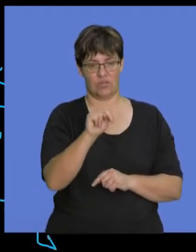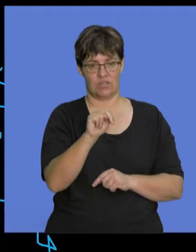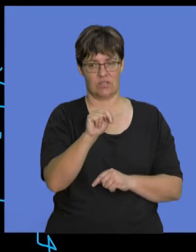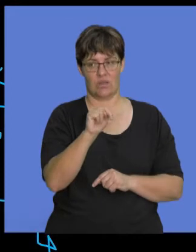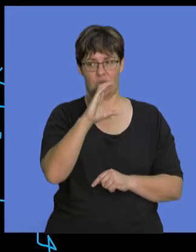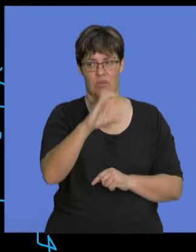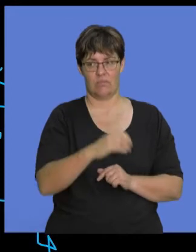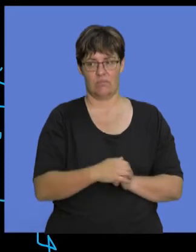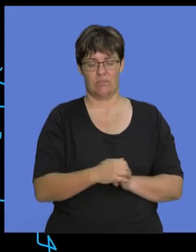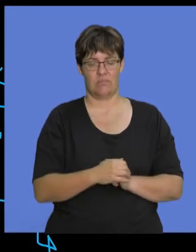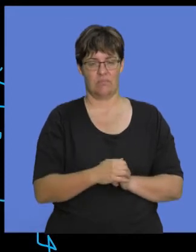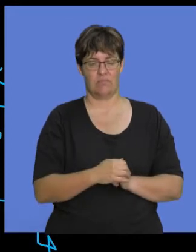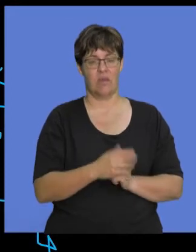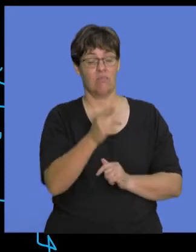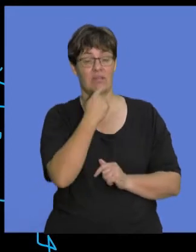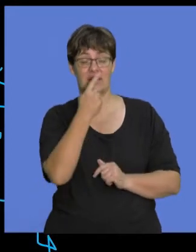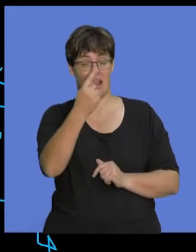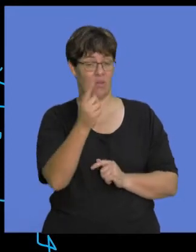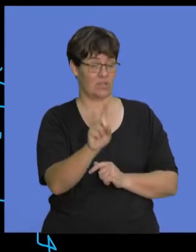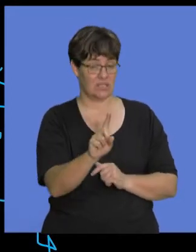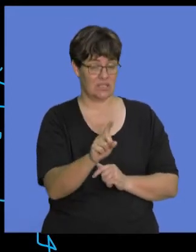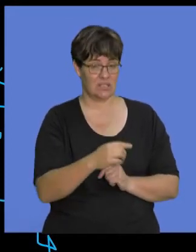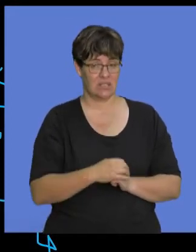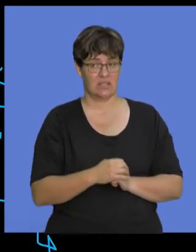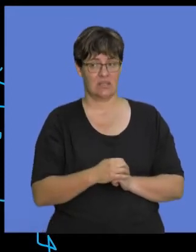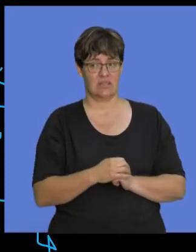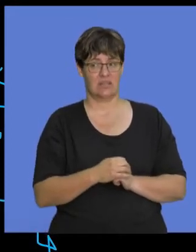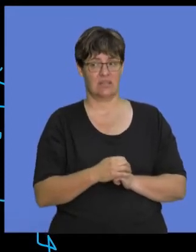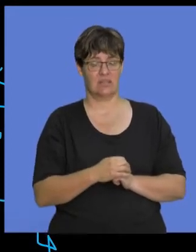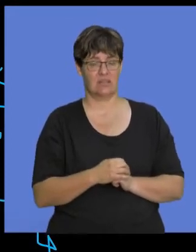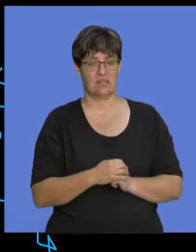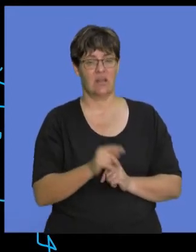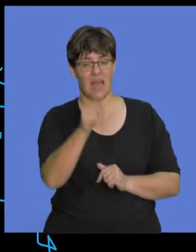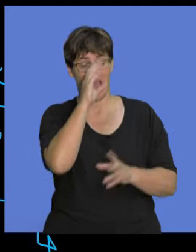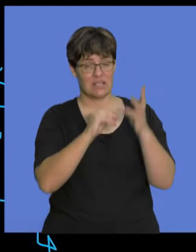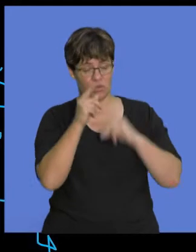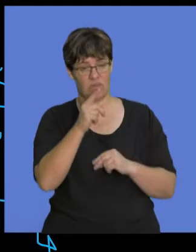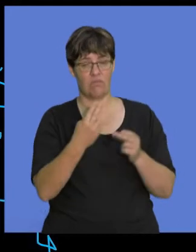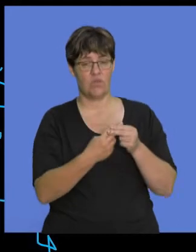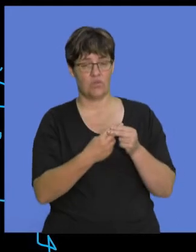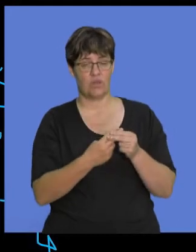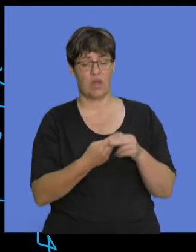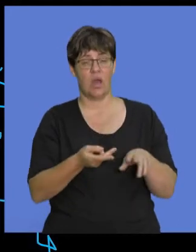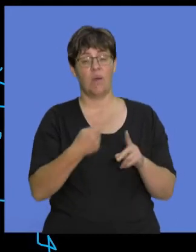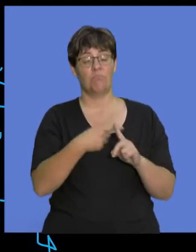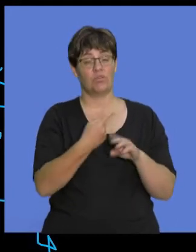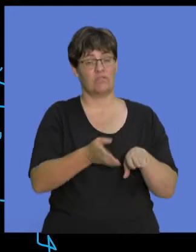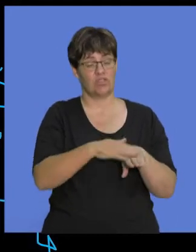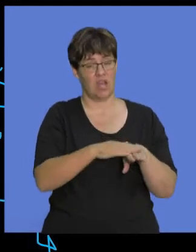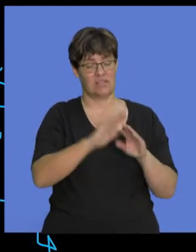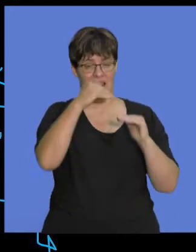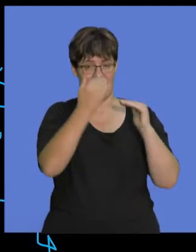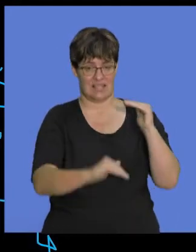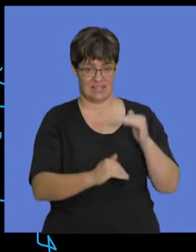4 newtons per coulomb. Now already you can tell that the force experienced by a unit positive